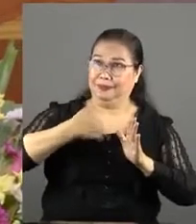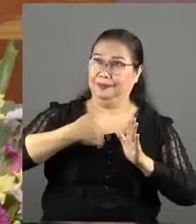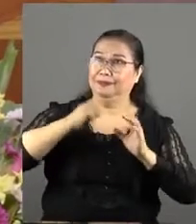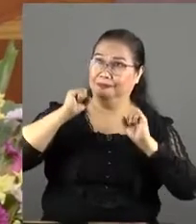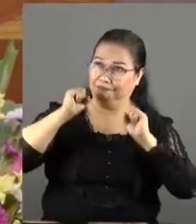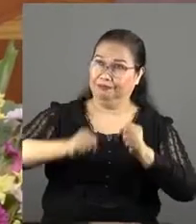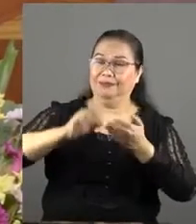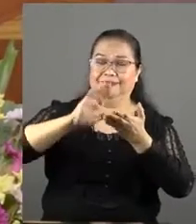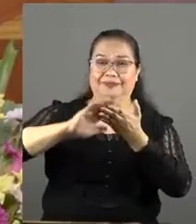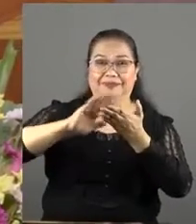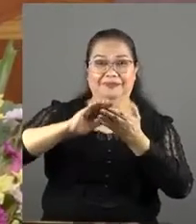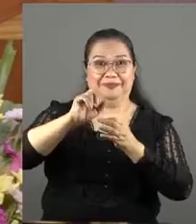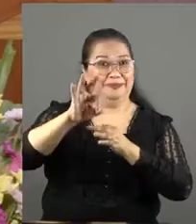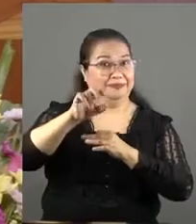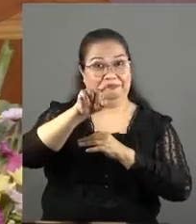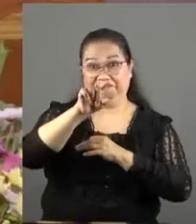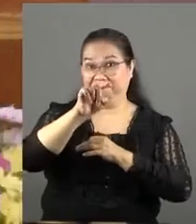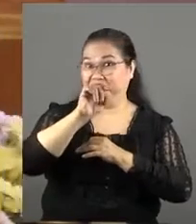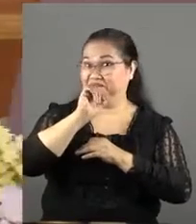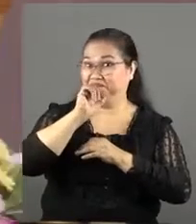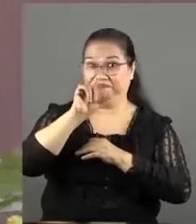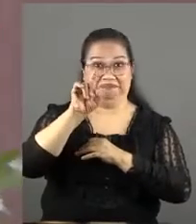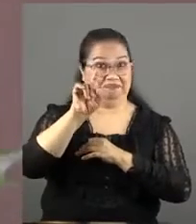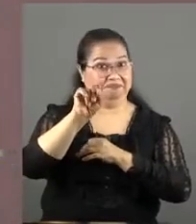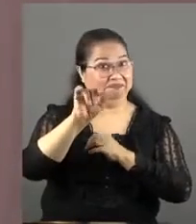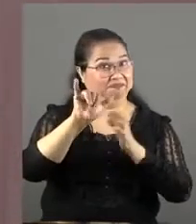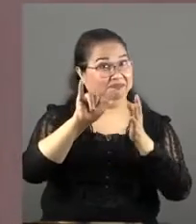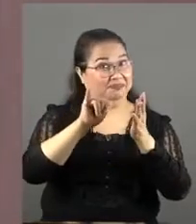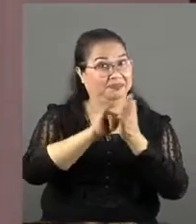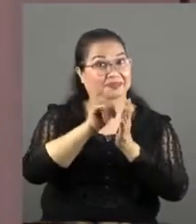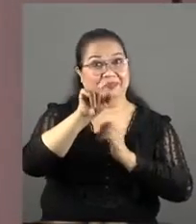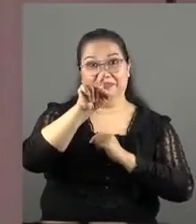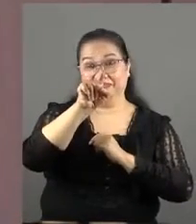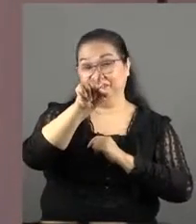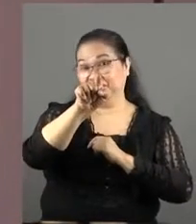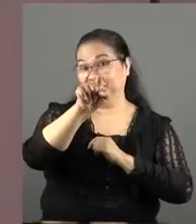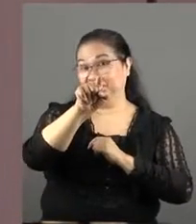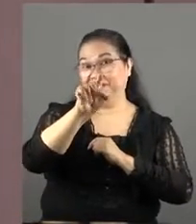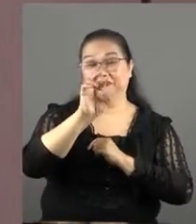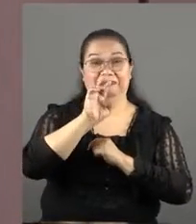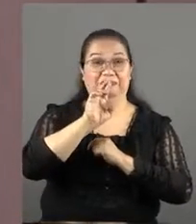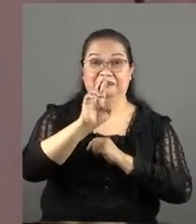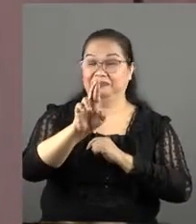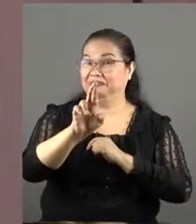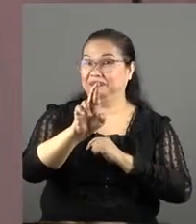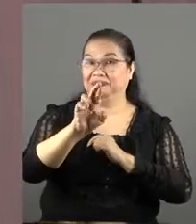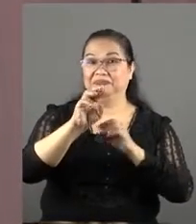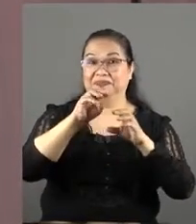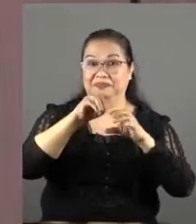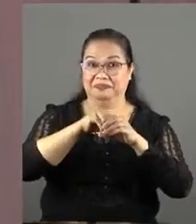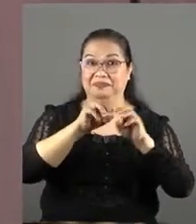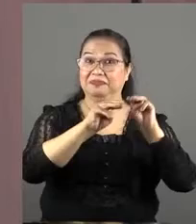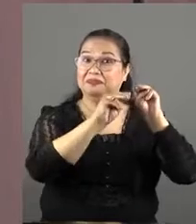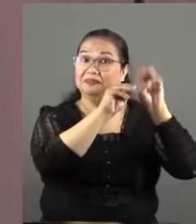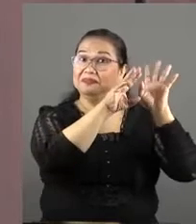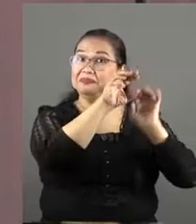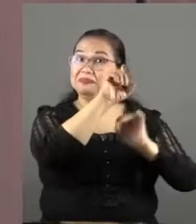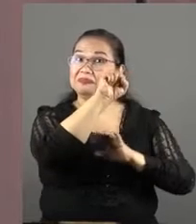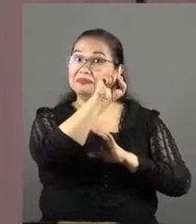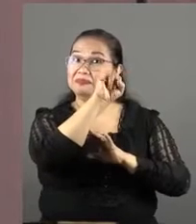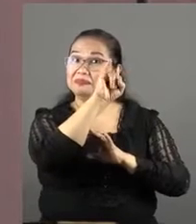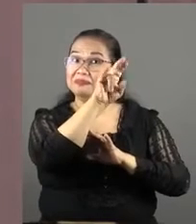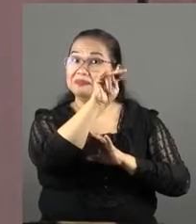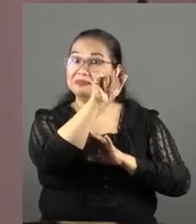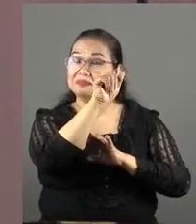forgiven. If you've never done something like that, you are figuratively in Mount Sinai. And you should